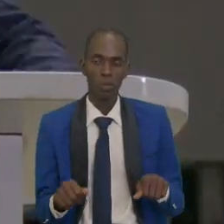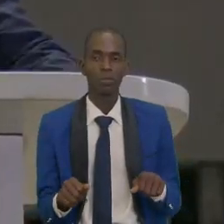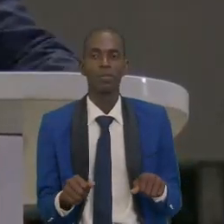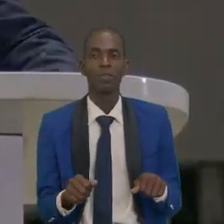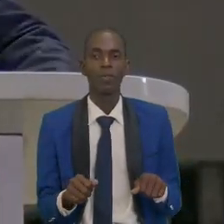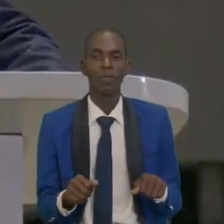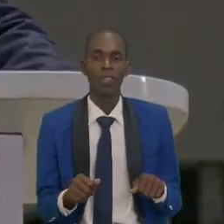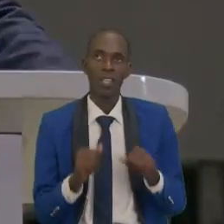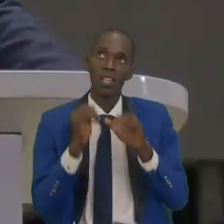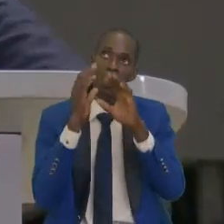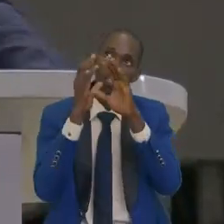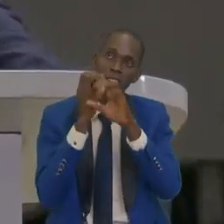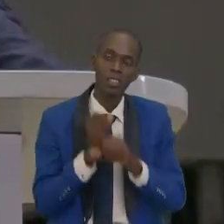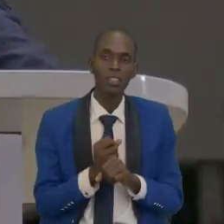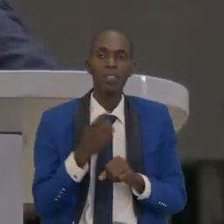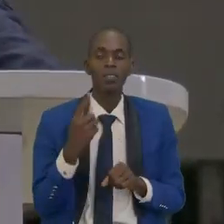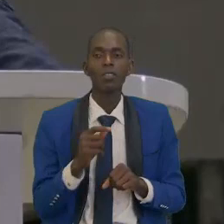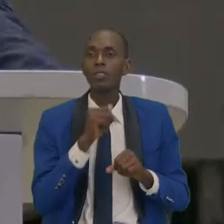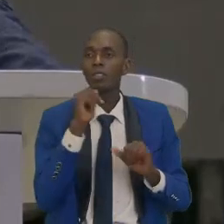achieve the unachievable